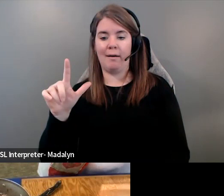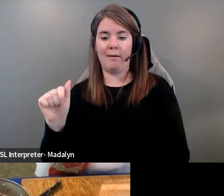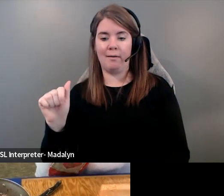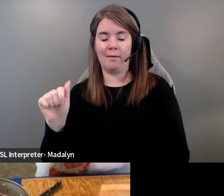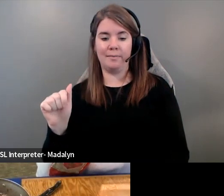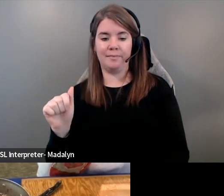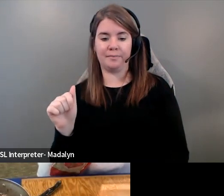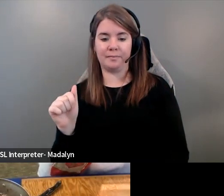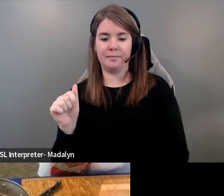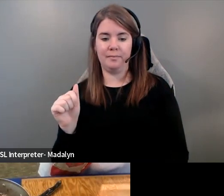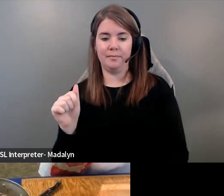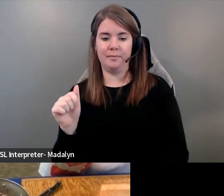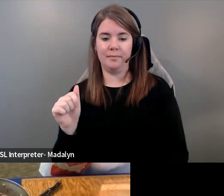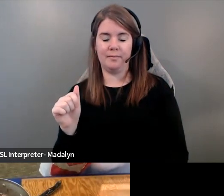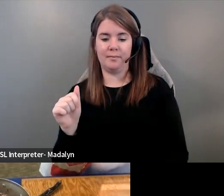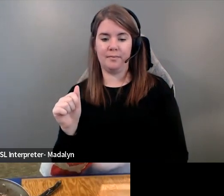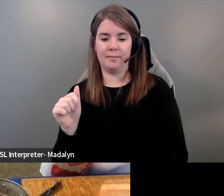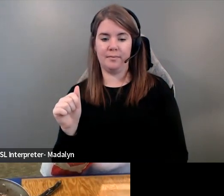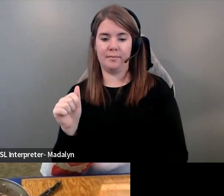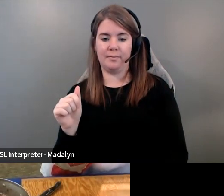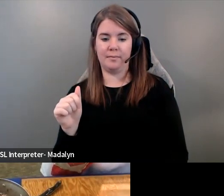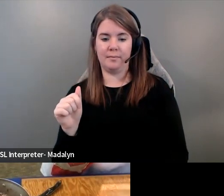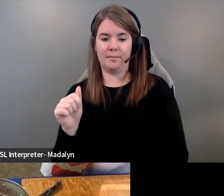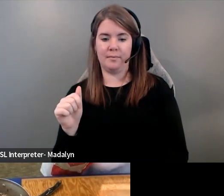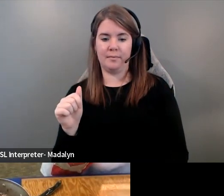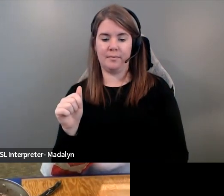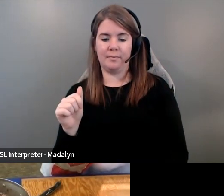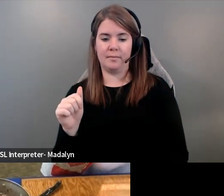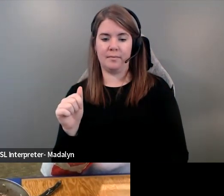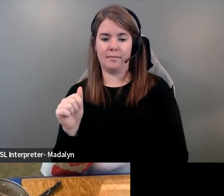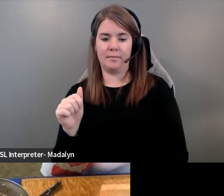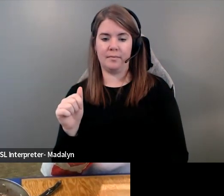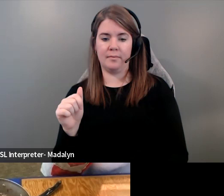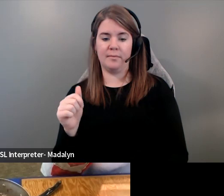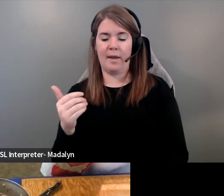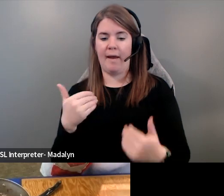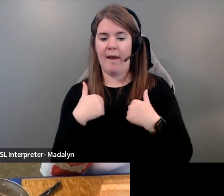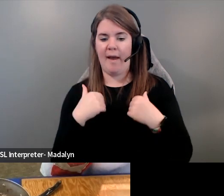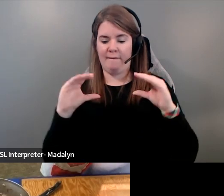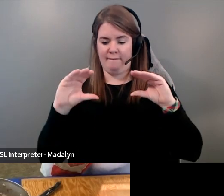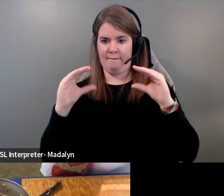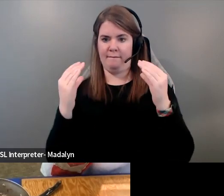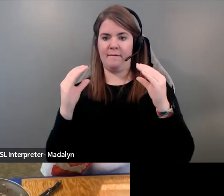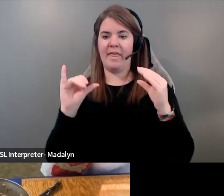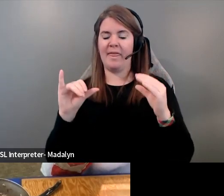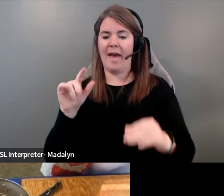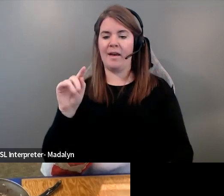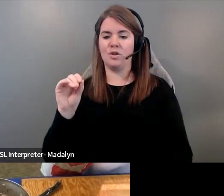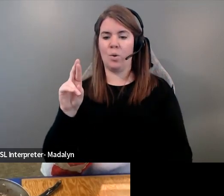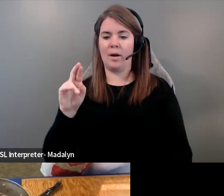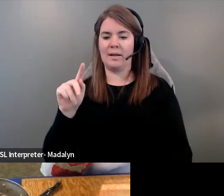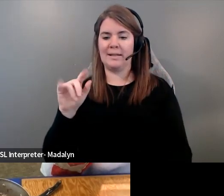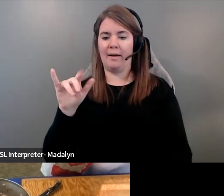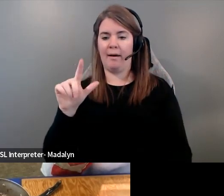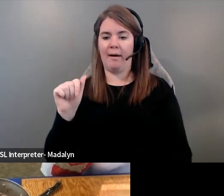I have one of these. I used to have a styrofoam one, which worked fine too, but it's a tortilla heater, and you just put your tortillas